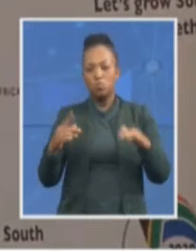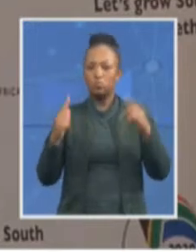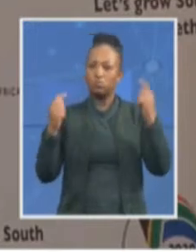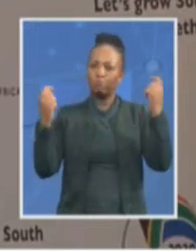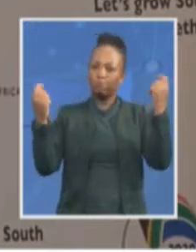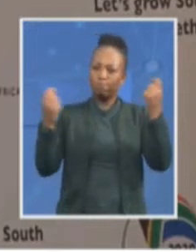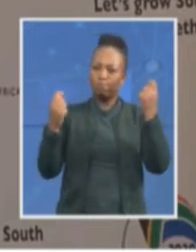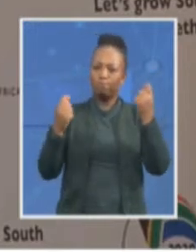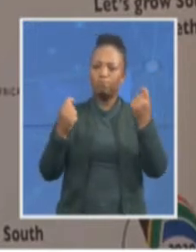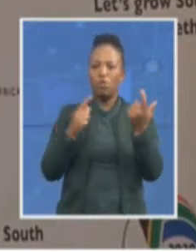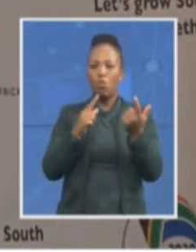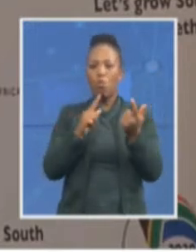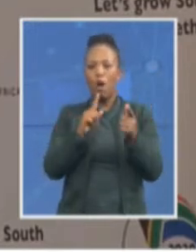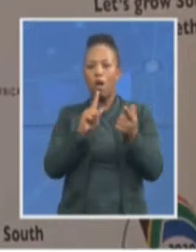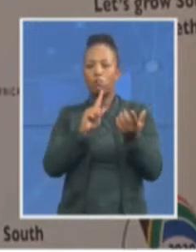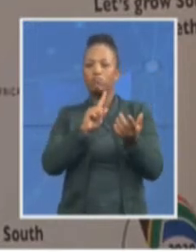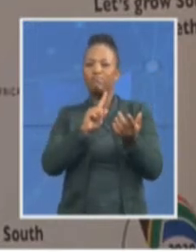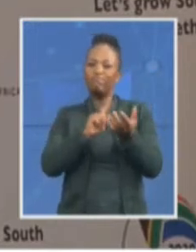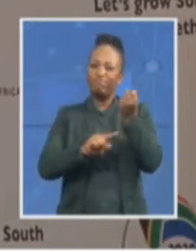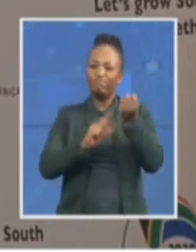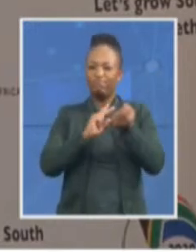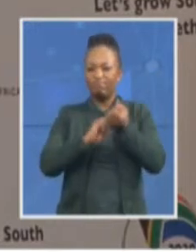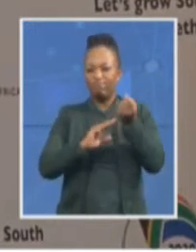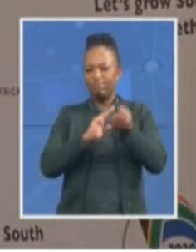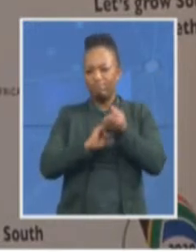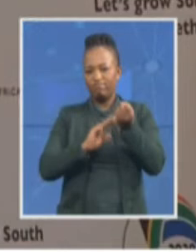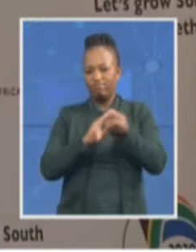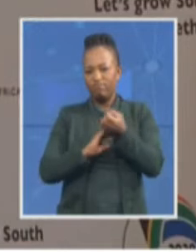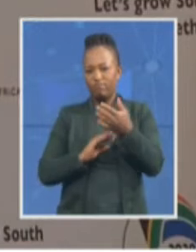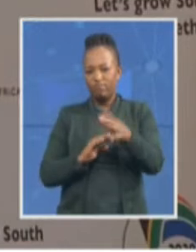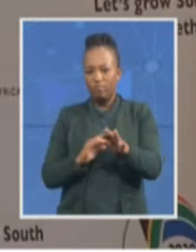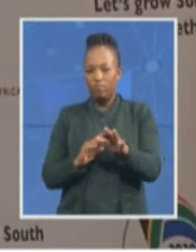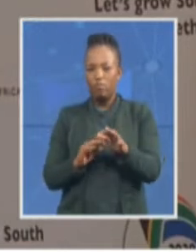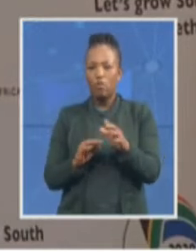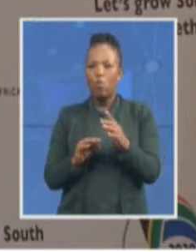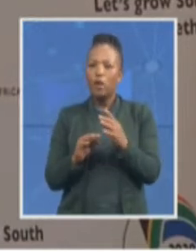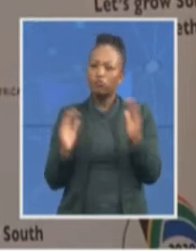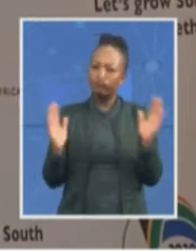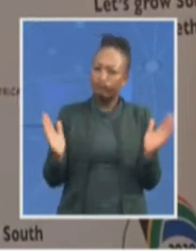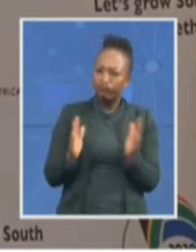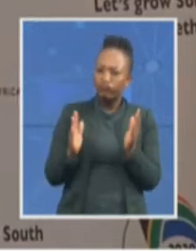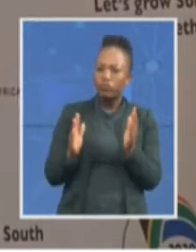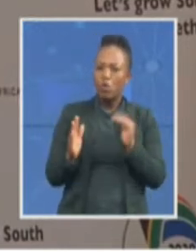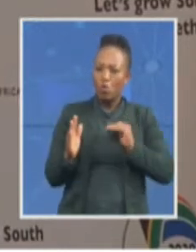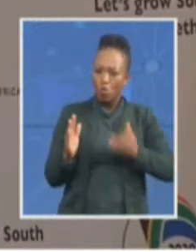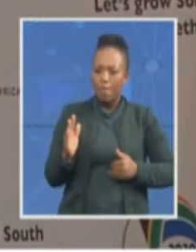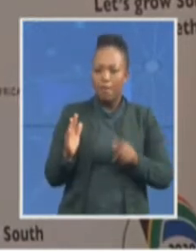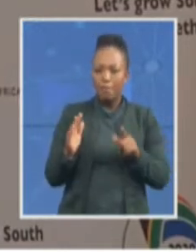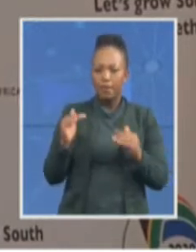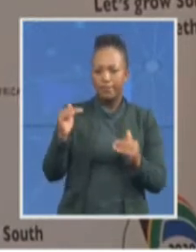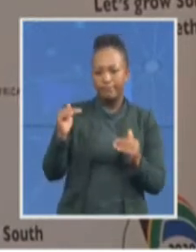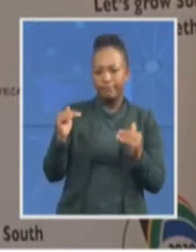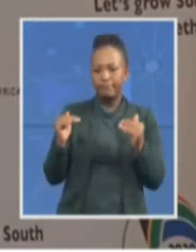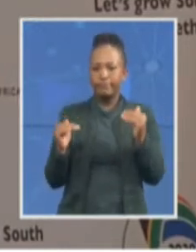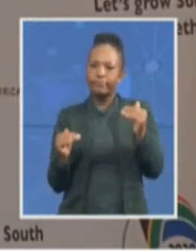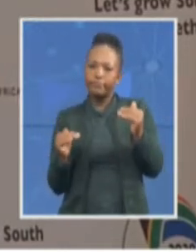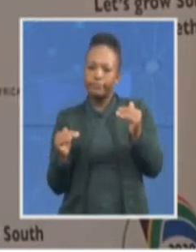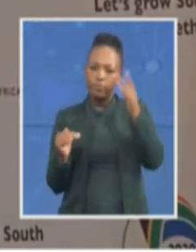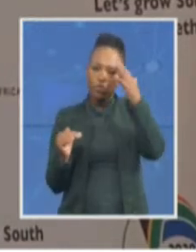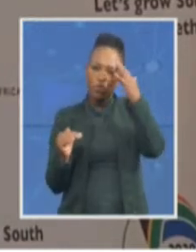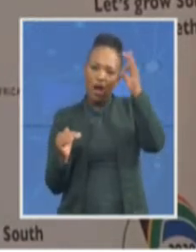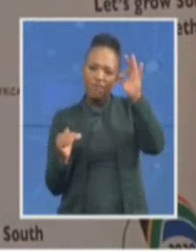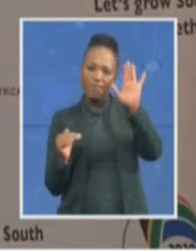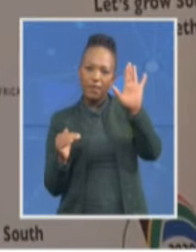made progress in promoting equality for women in areas like government, civil society, the administration of